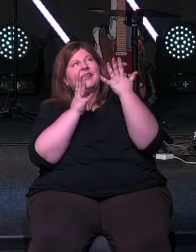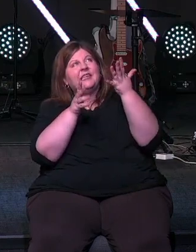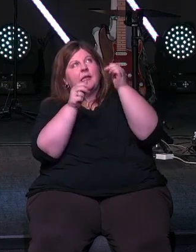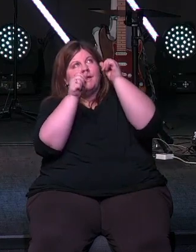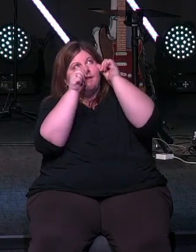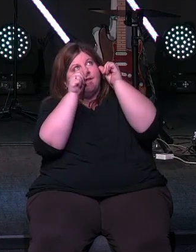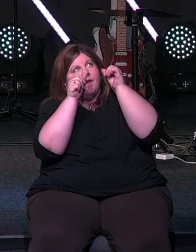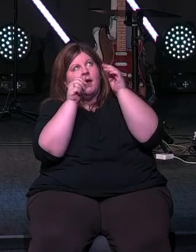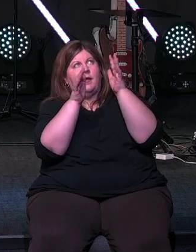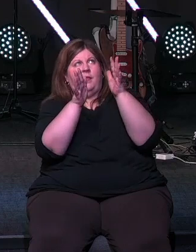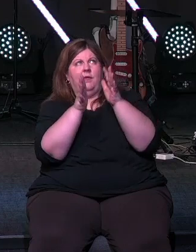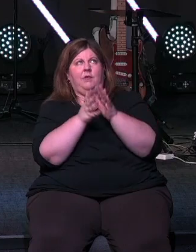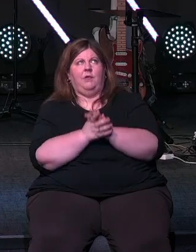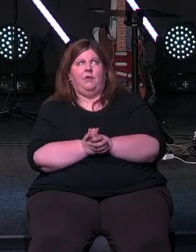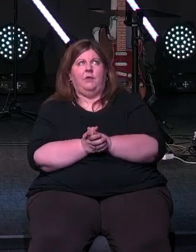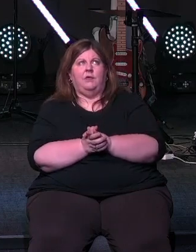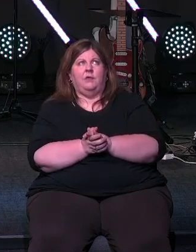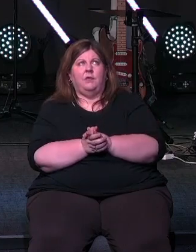father.